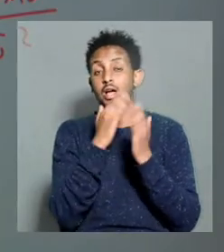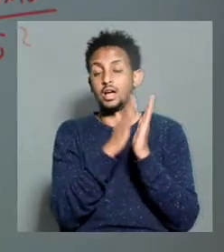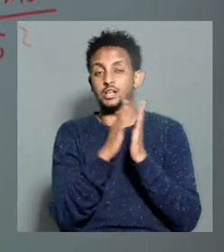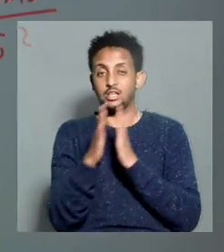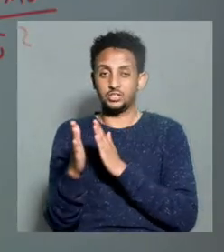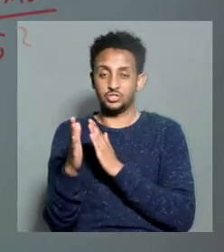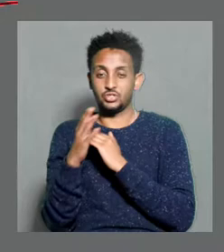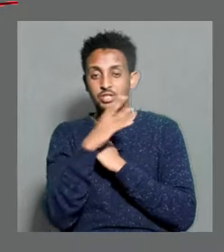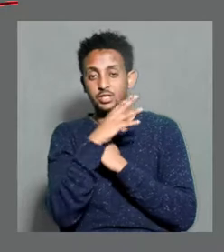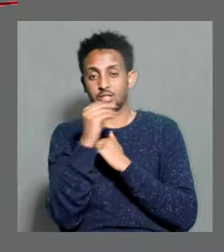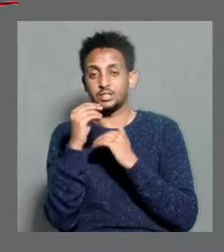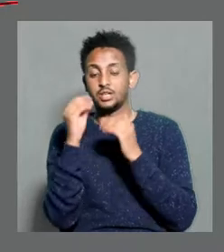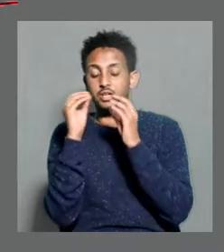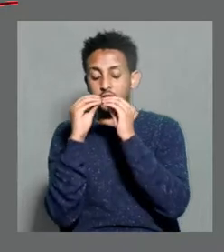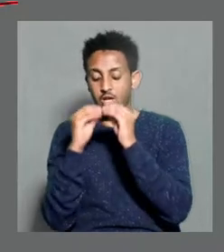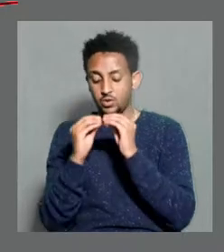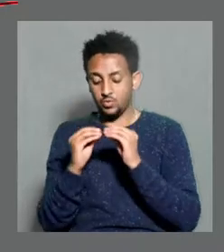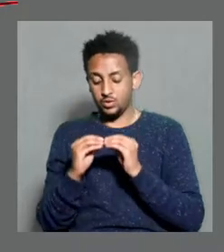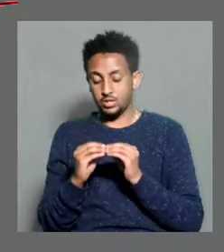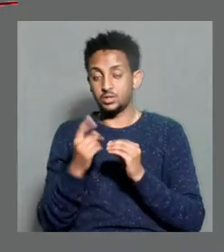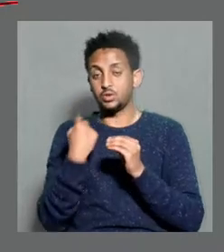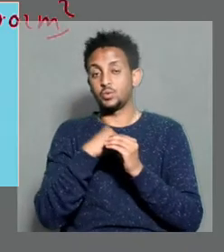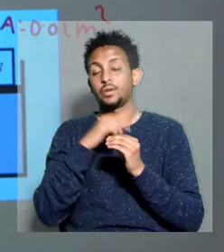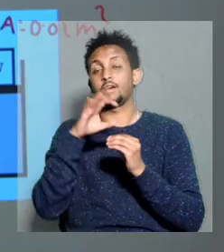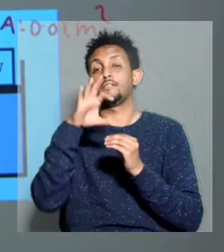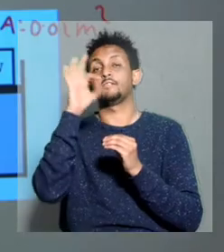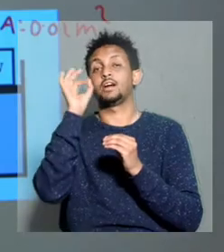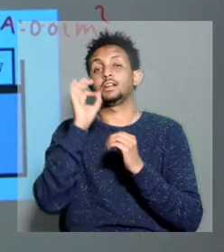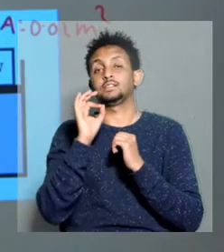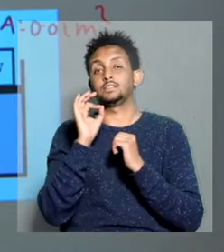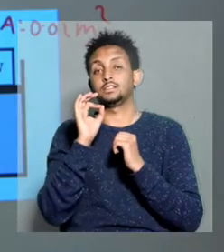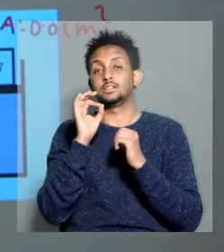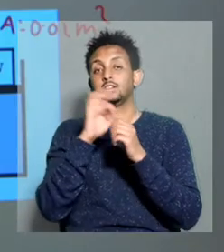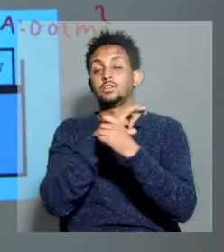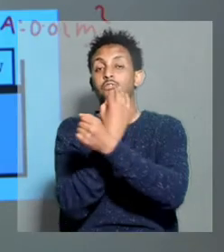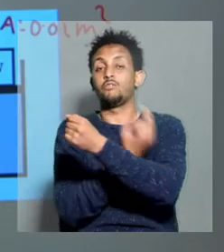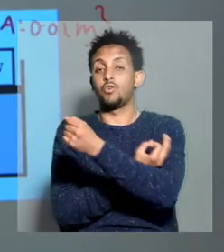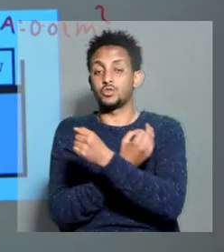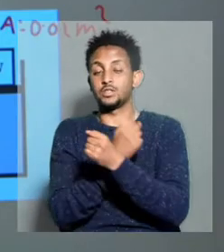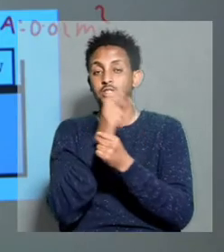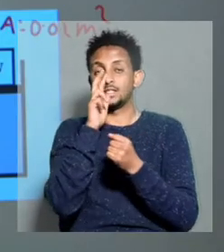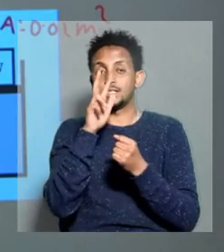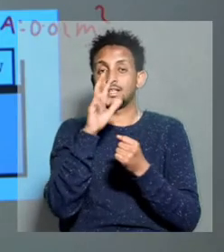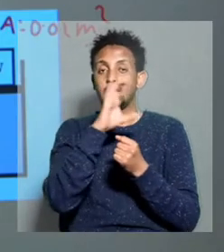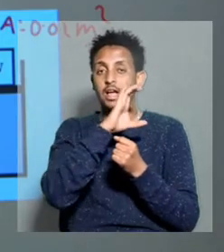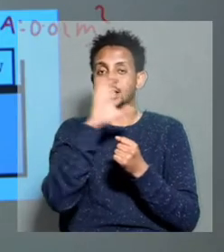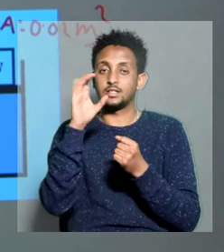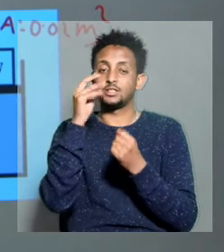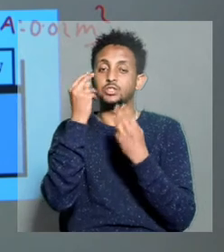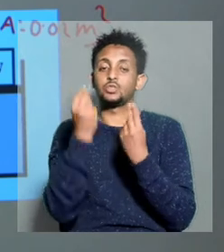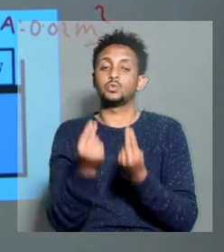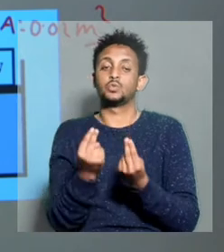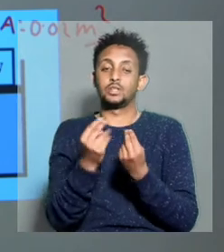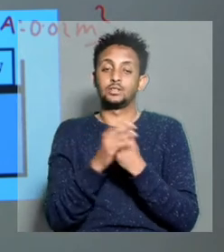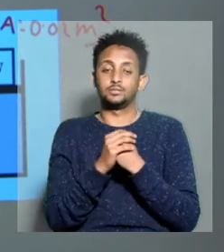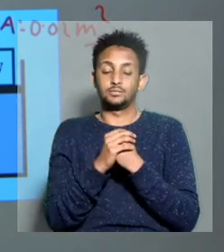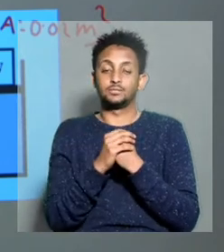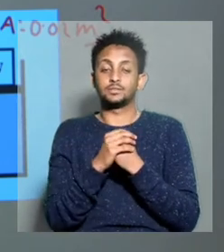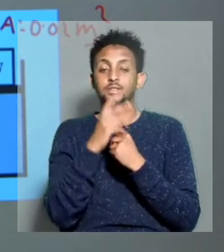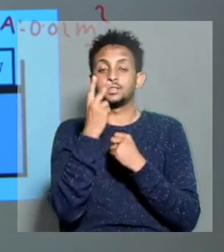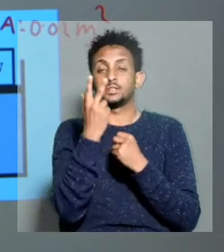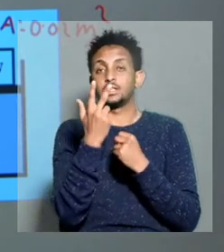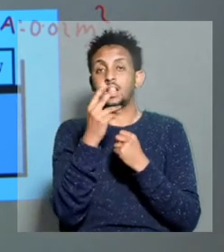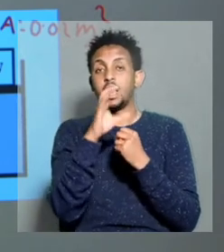rearrange and calculate this, you can find a force to be 300 Newton. Actually, 300 can